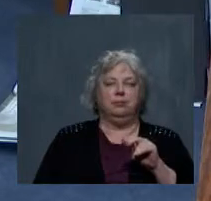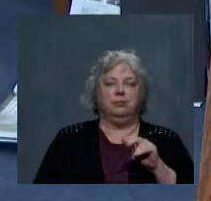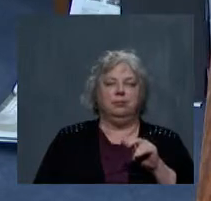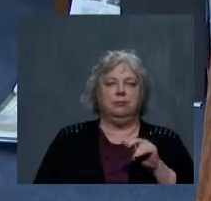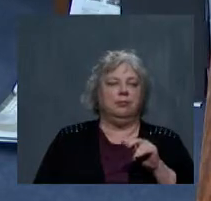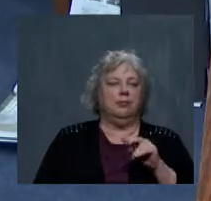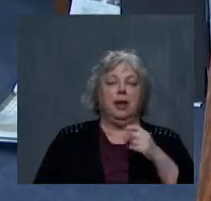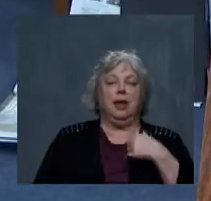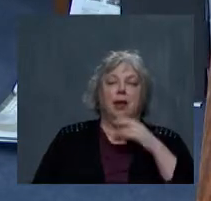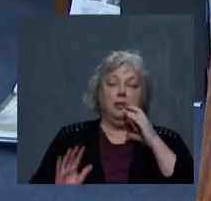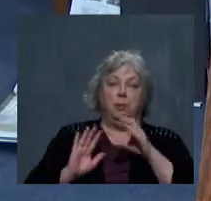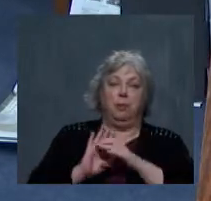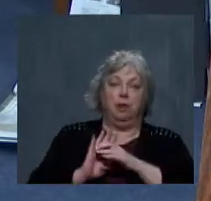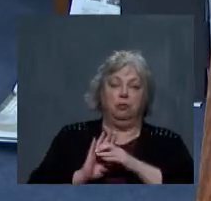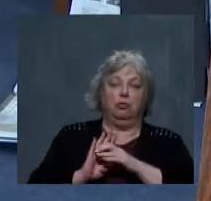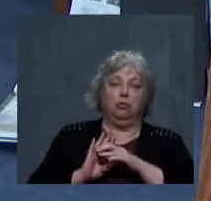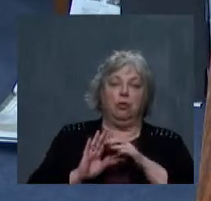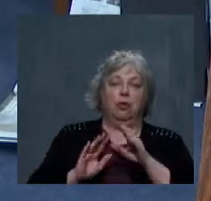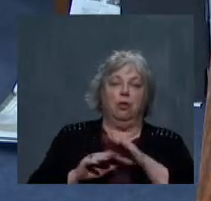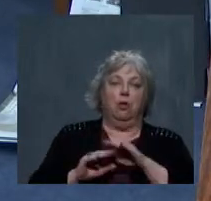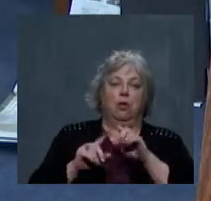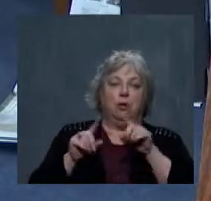There's a picture on the screen that,